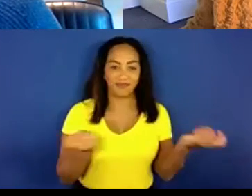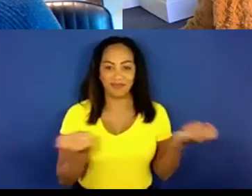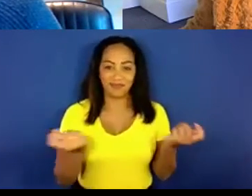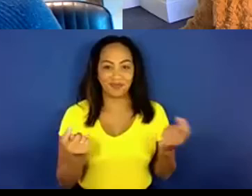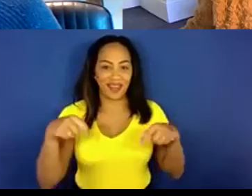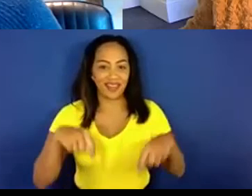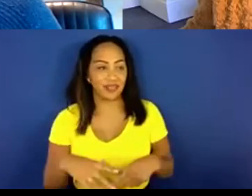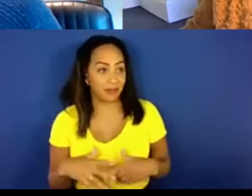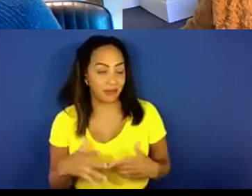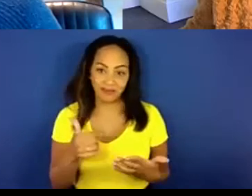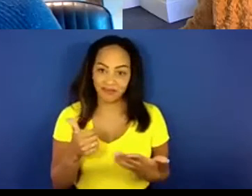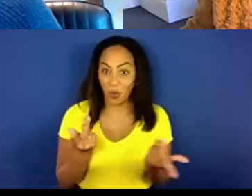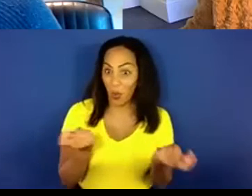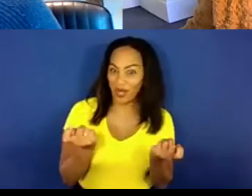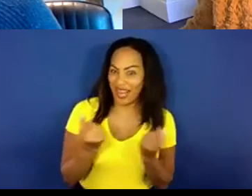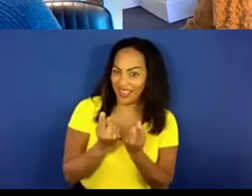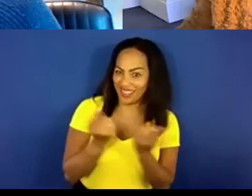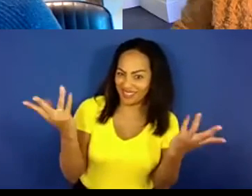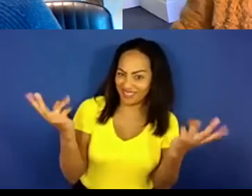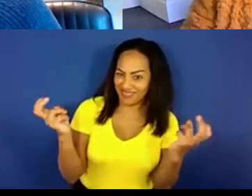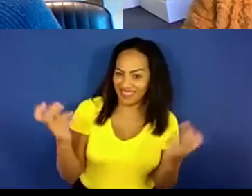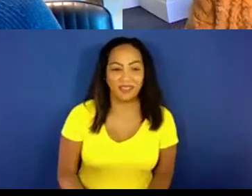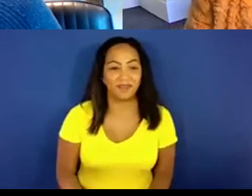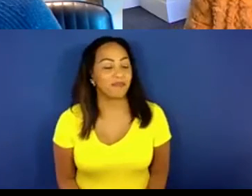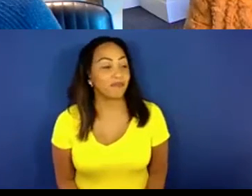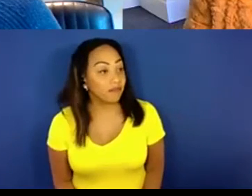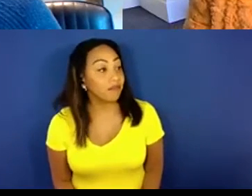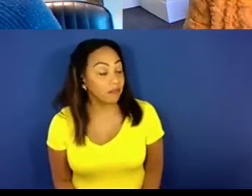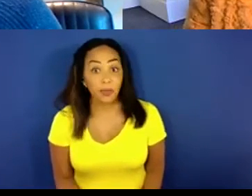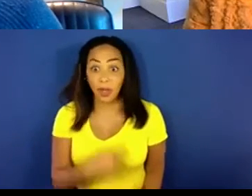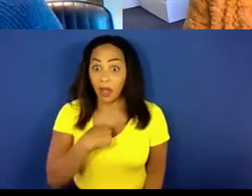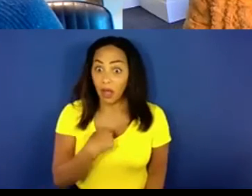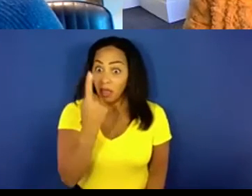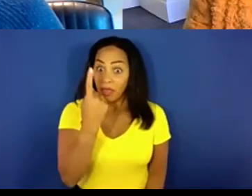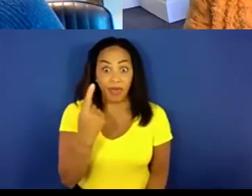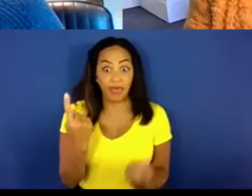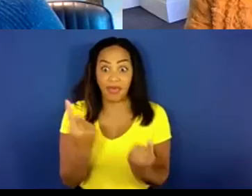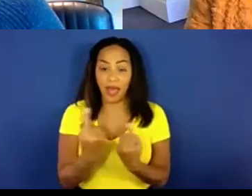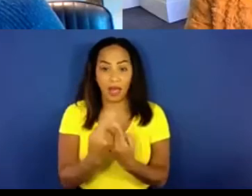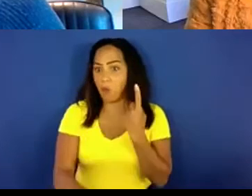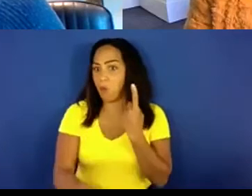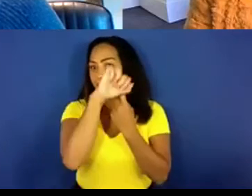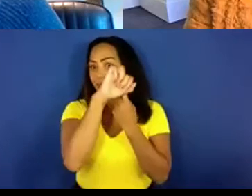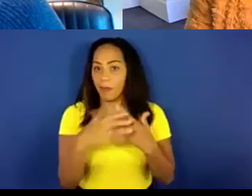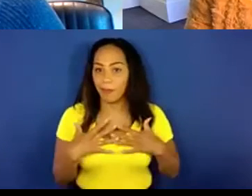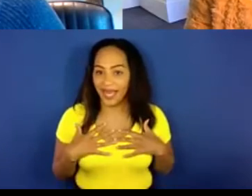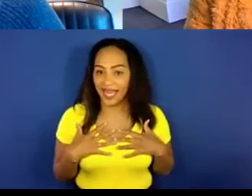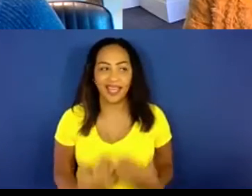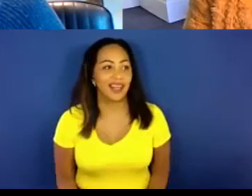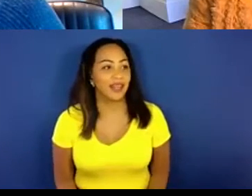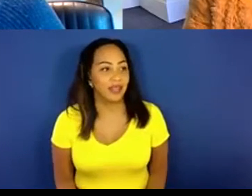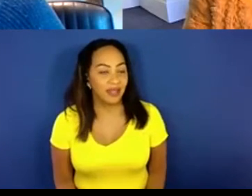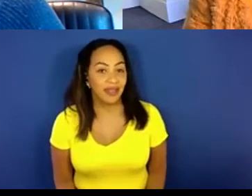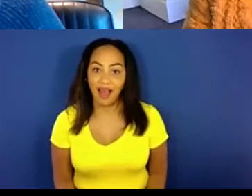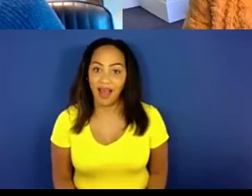helping coordinate things. I think the thing that's really stood out for me has been reaching a point where we have a partnership